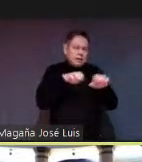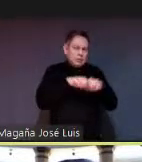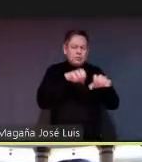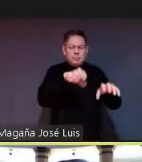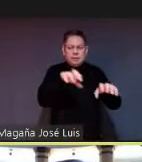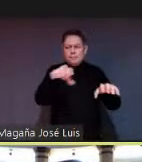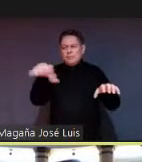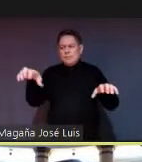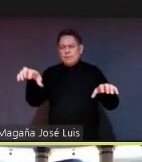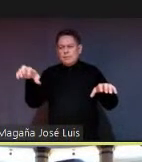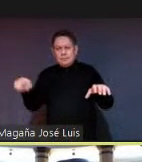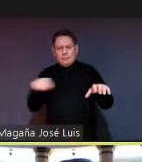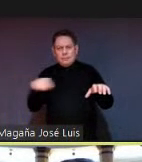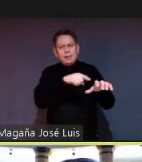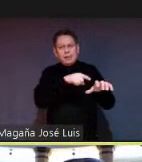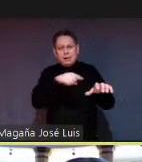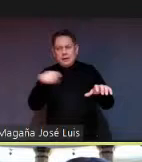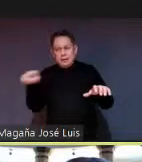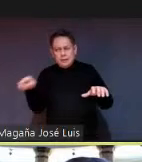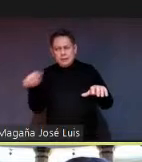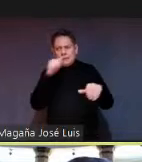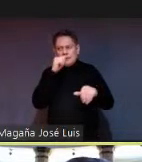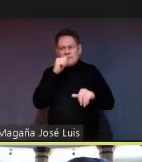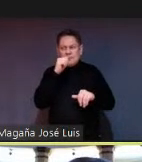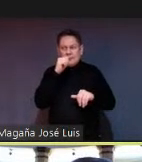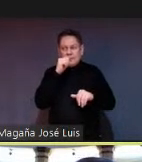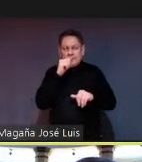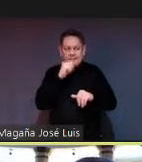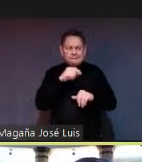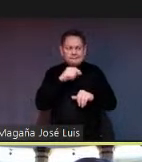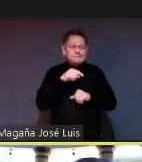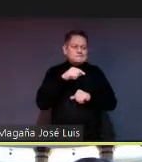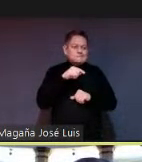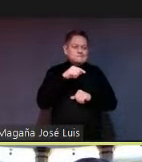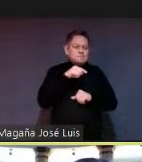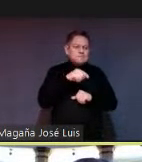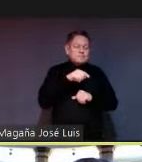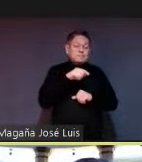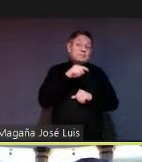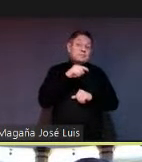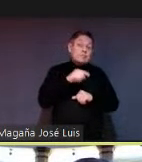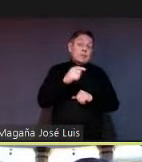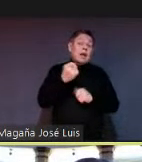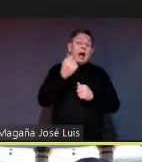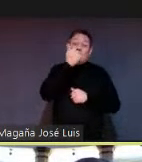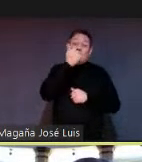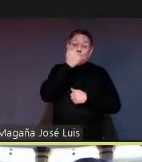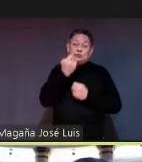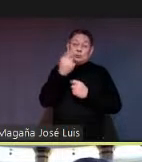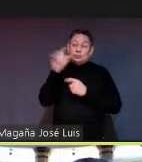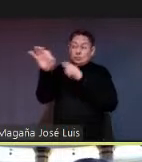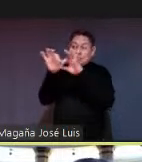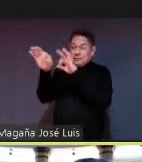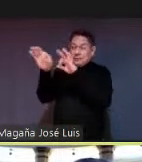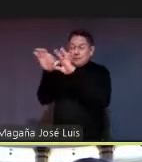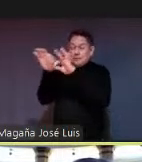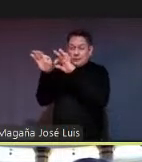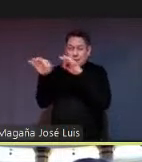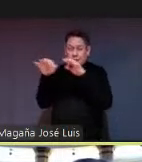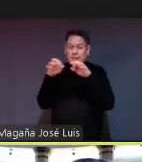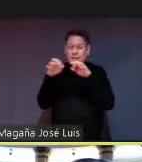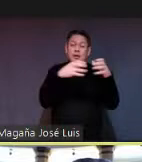located key opinion leader teachers that were part of a group